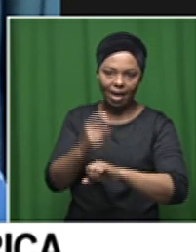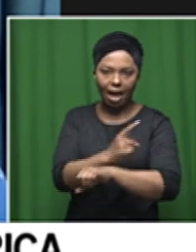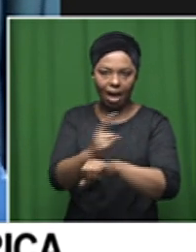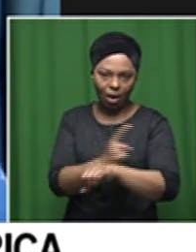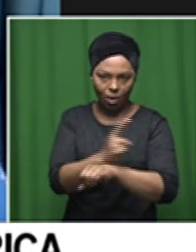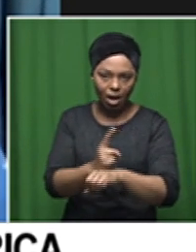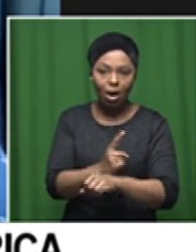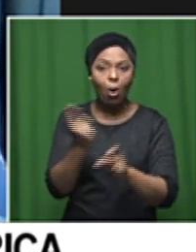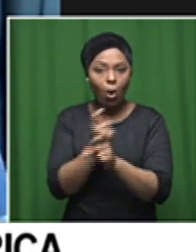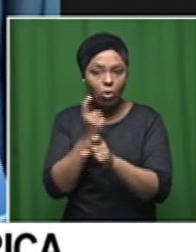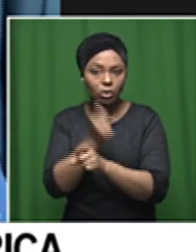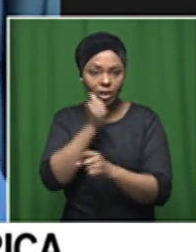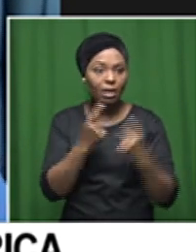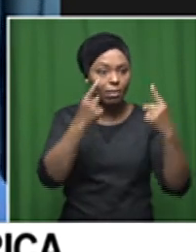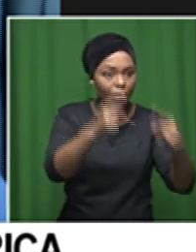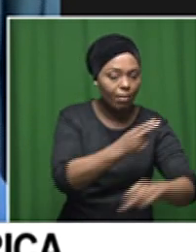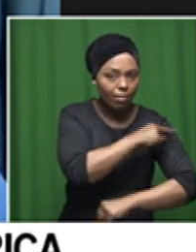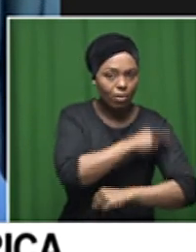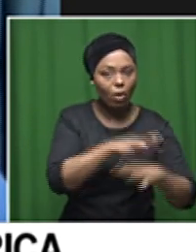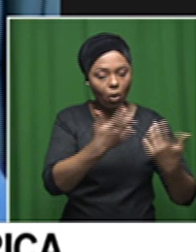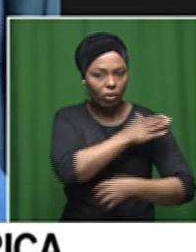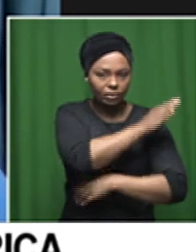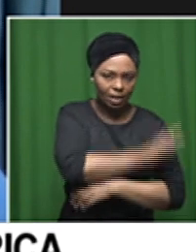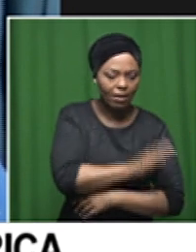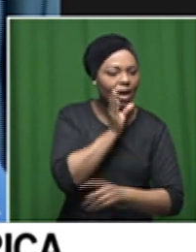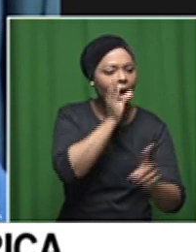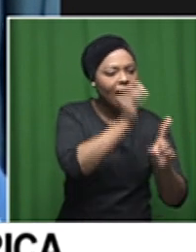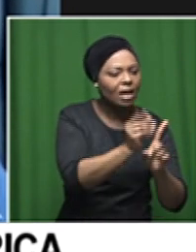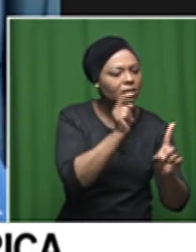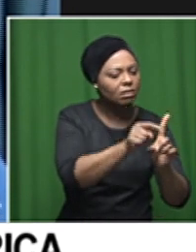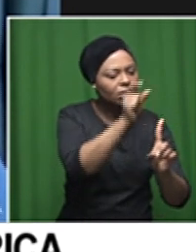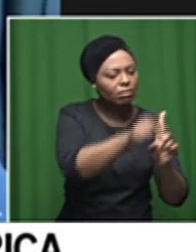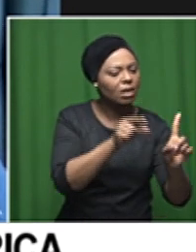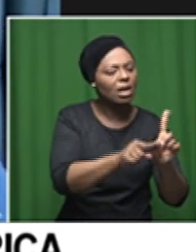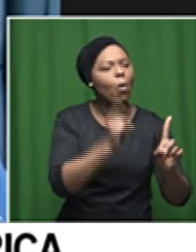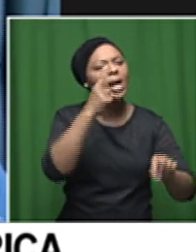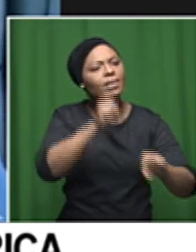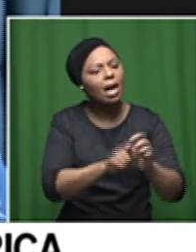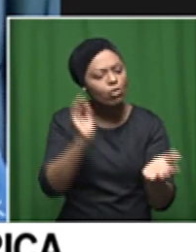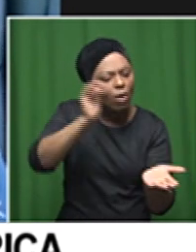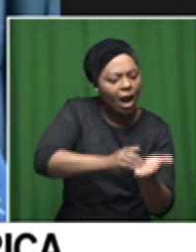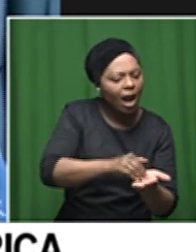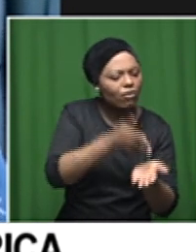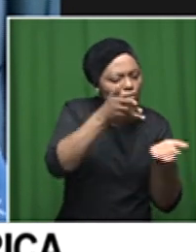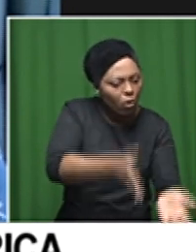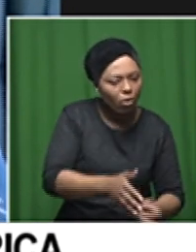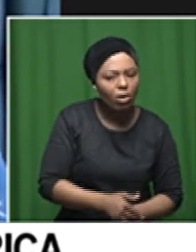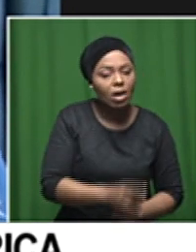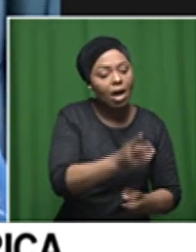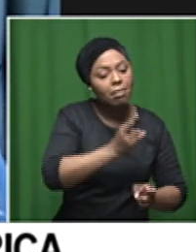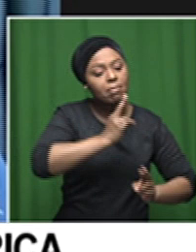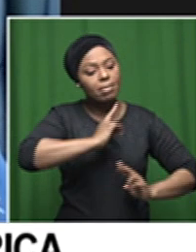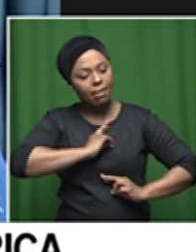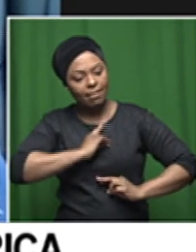go to a facility, I ask the first one on the queue as to what time did he or she arrive. Once I get the time